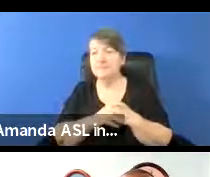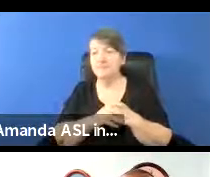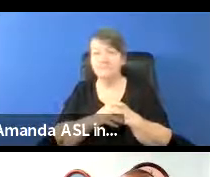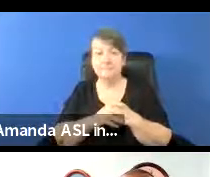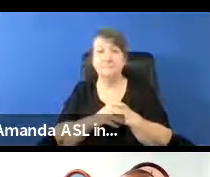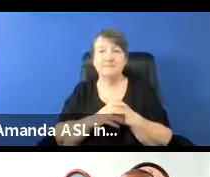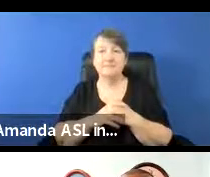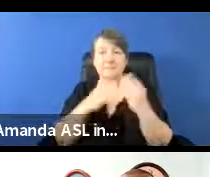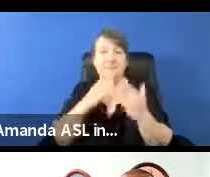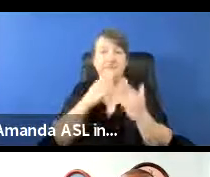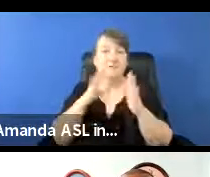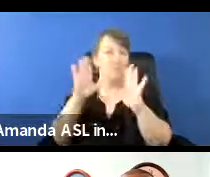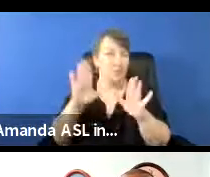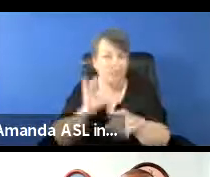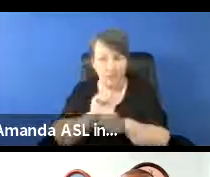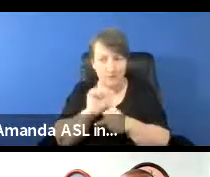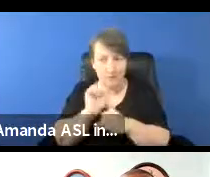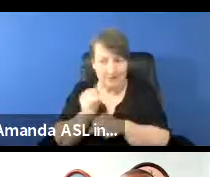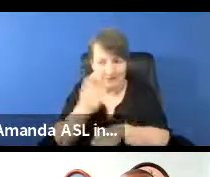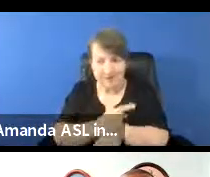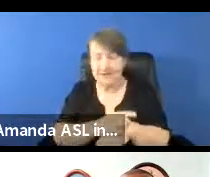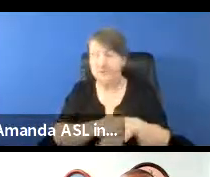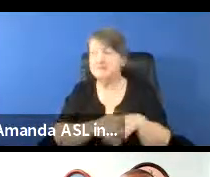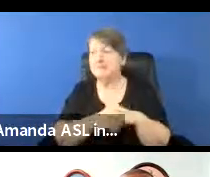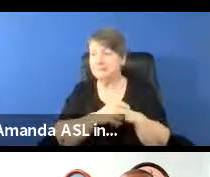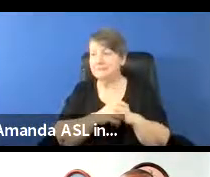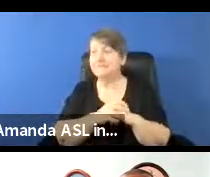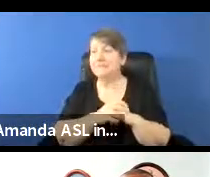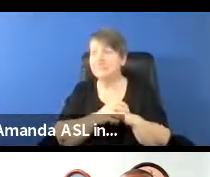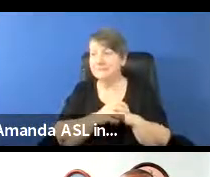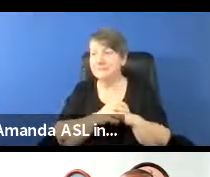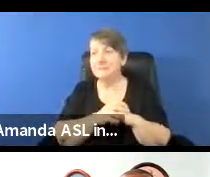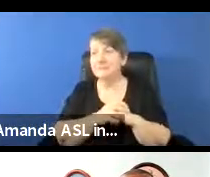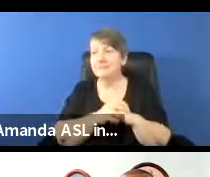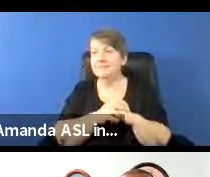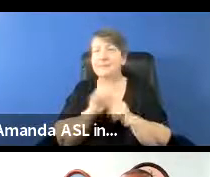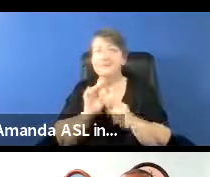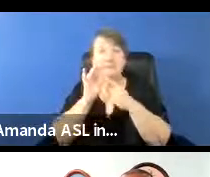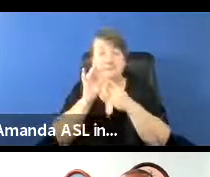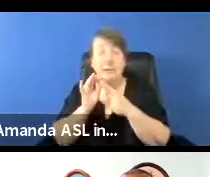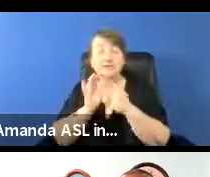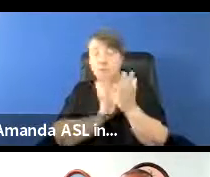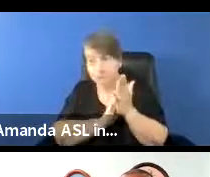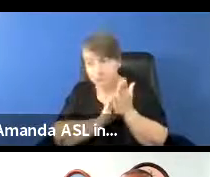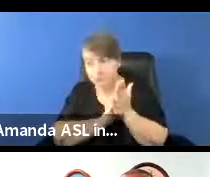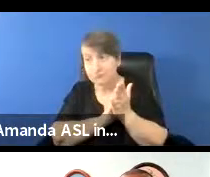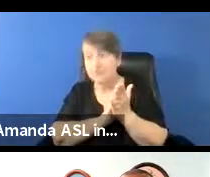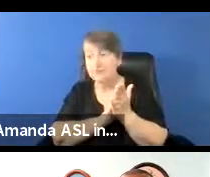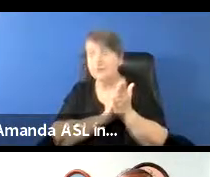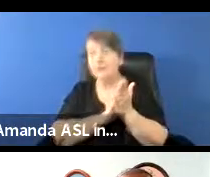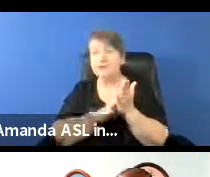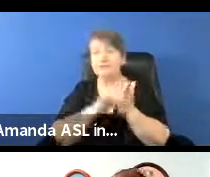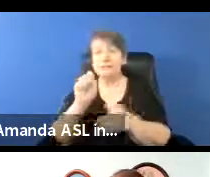for your excellent work today. And a special shout out to